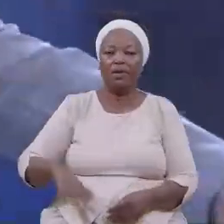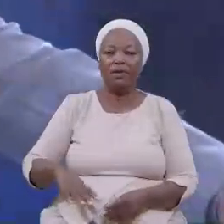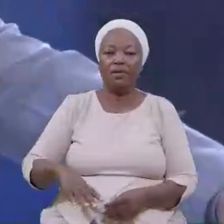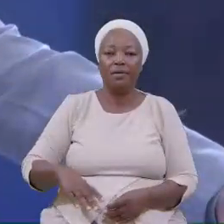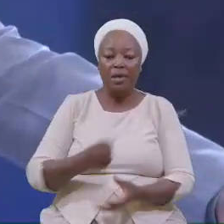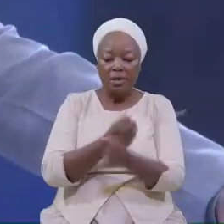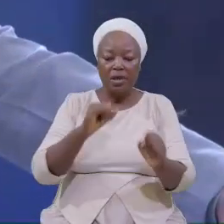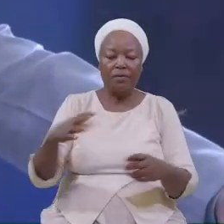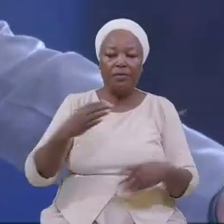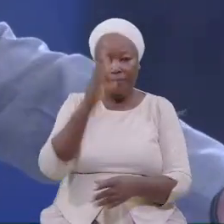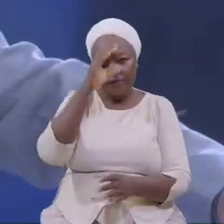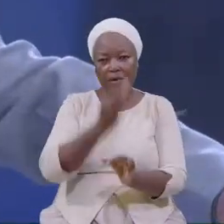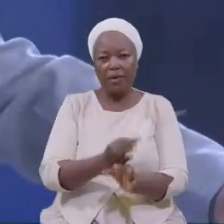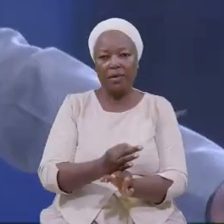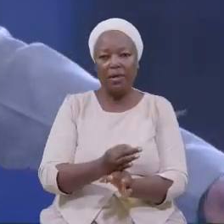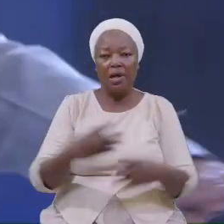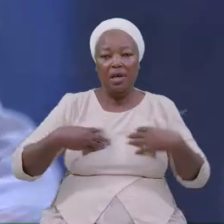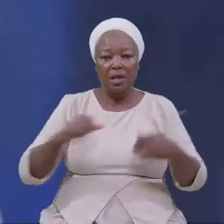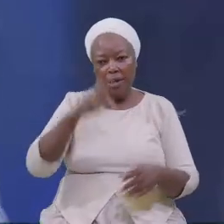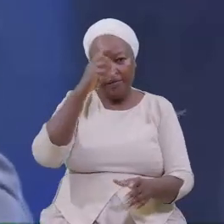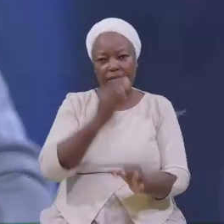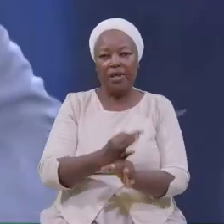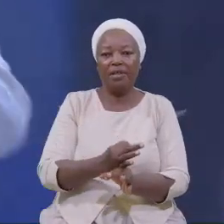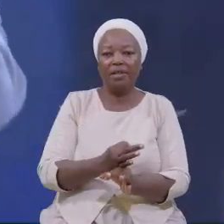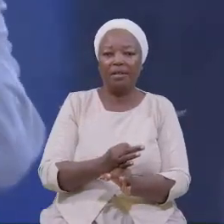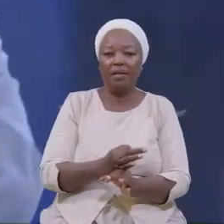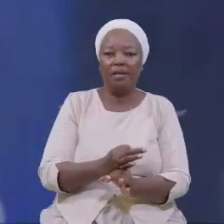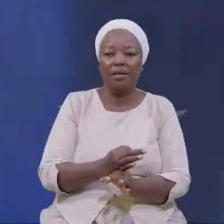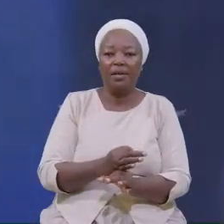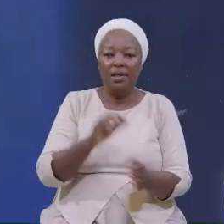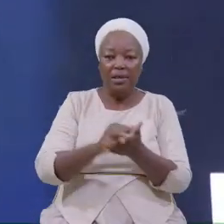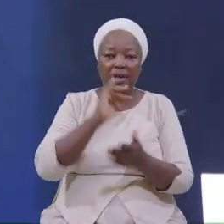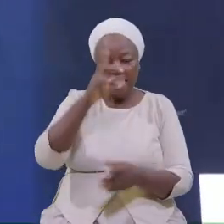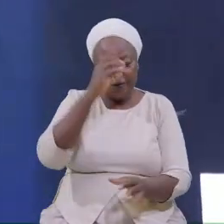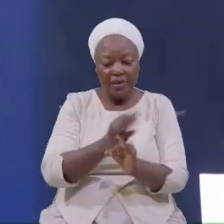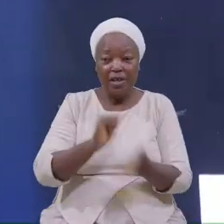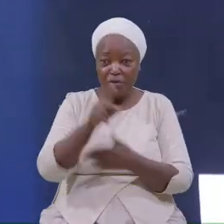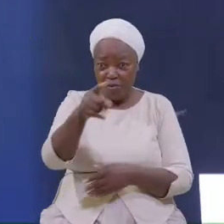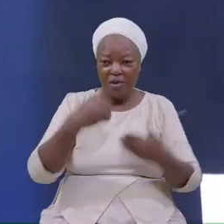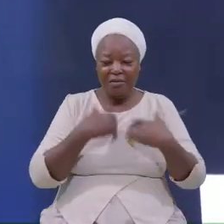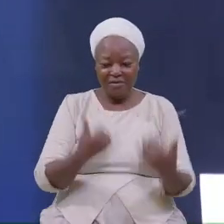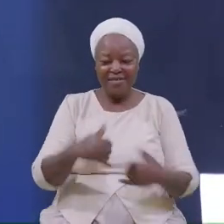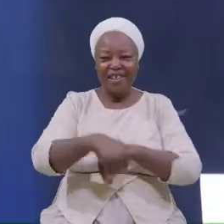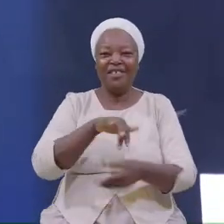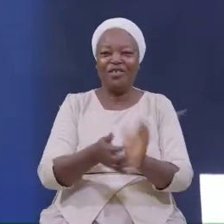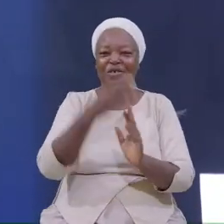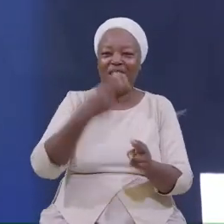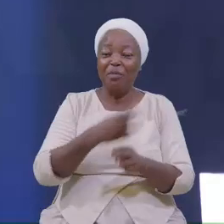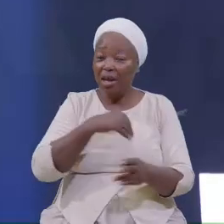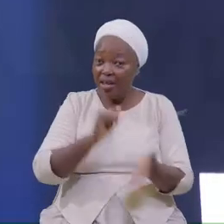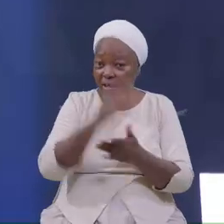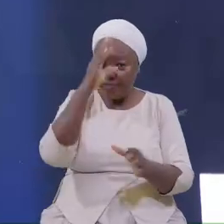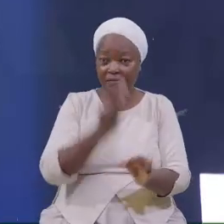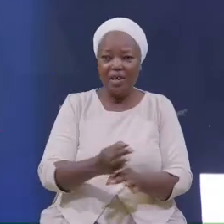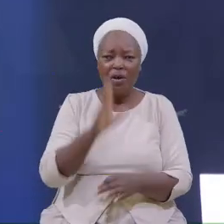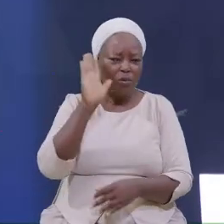saving faith, healing faith. That's the faith you have tonight. And that faith will